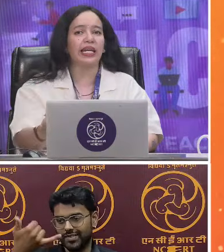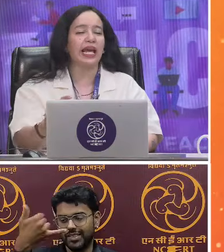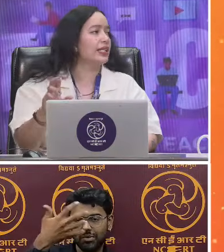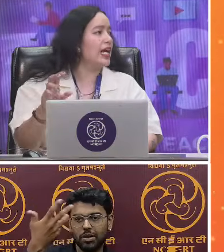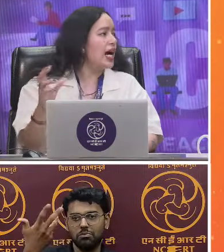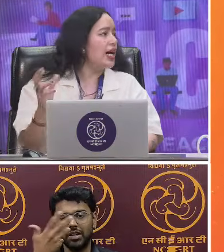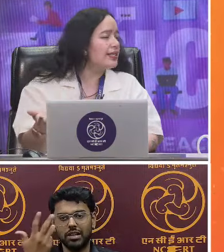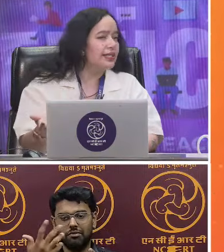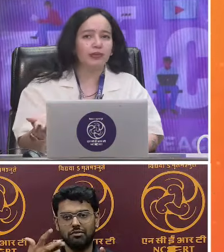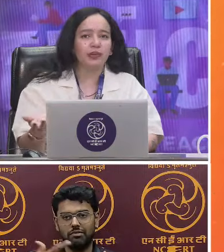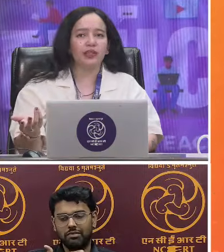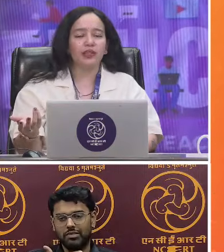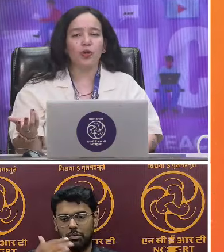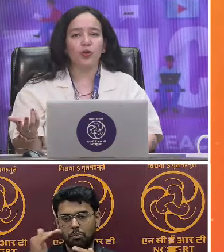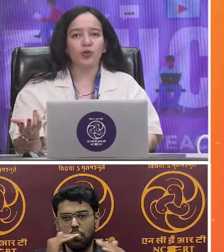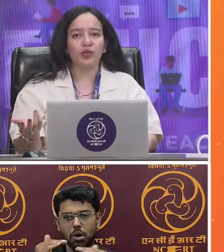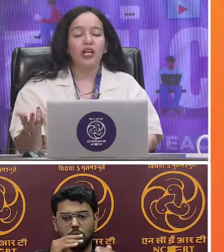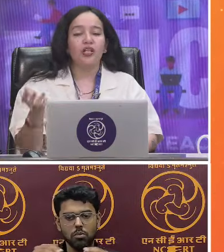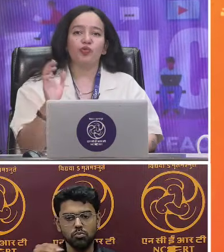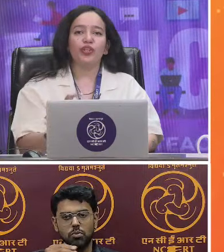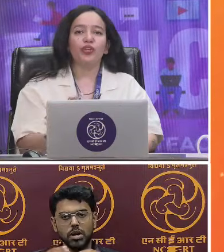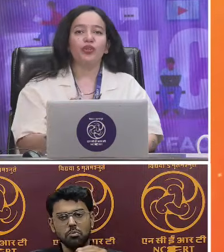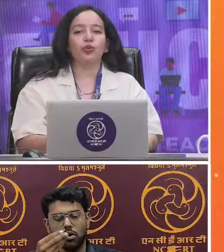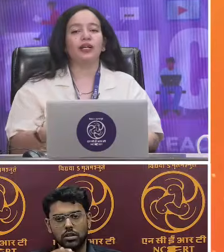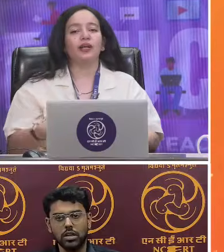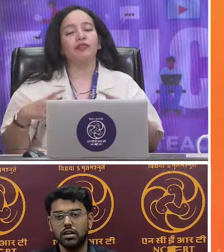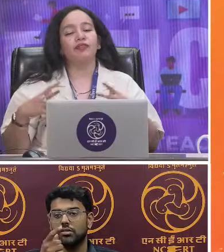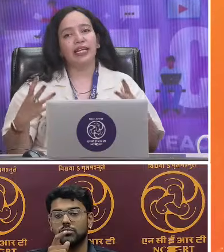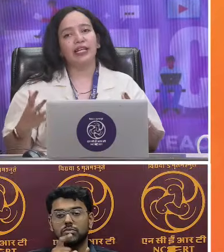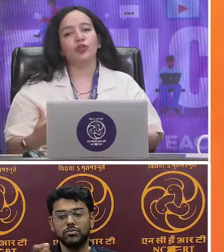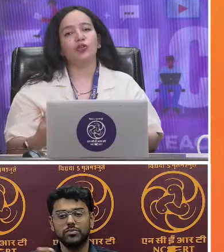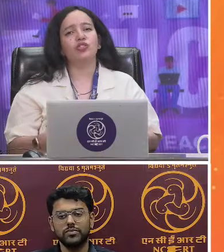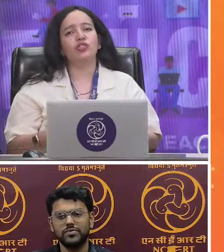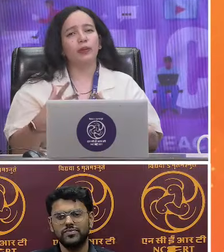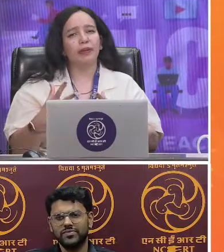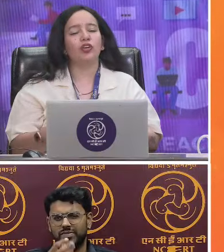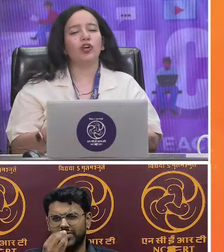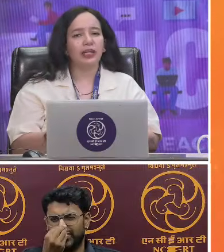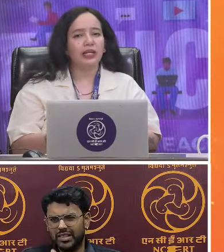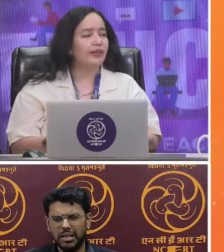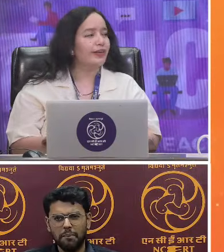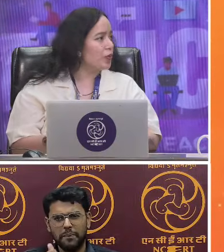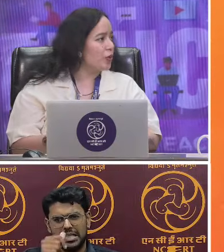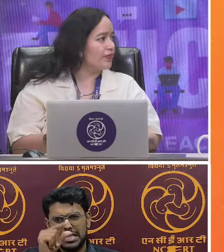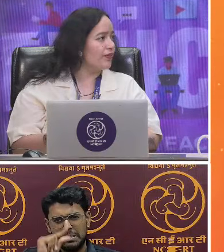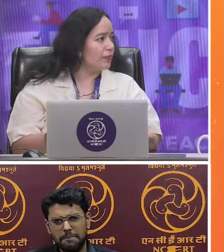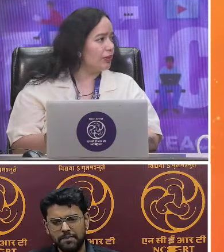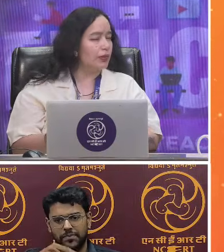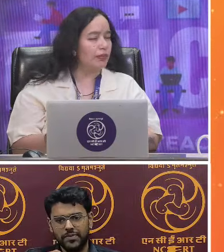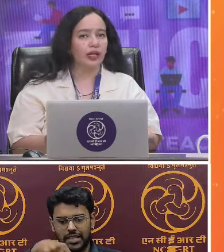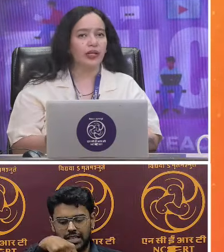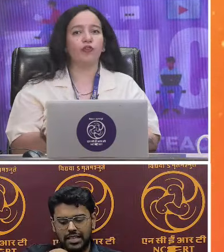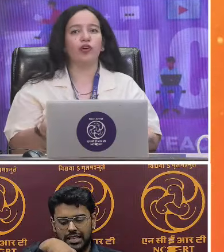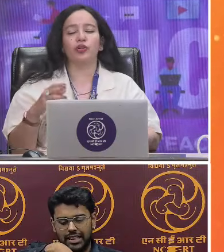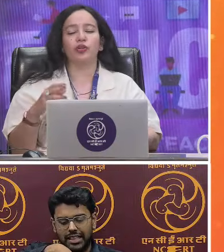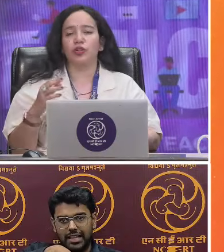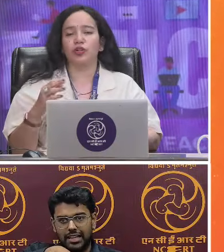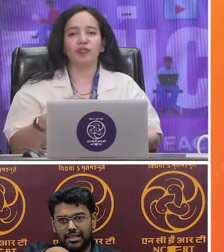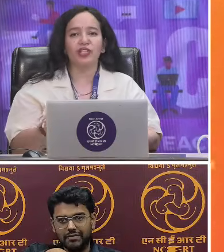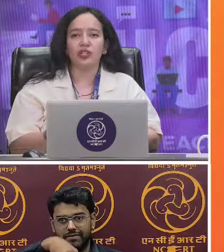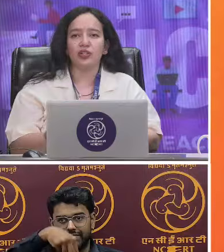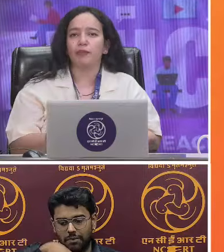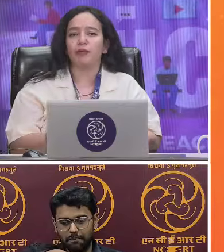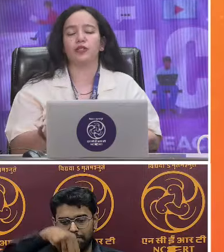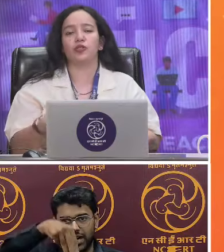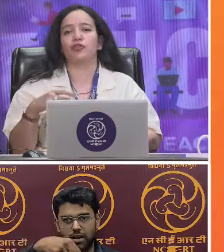shaky and unstable output. So what you do, there are very cheap and economical tripods available in the market for your